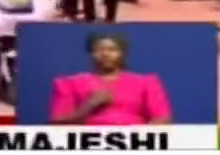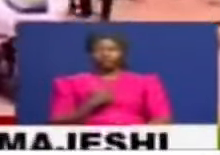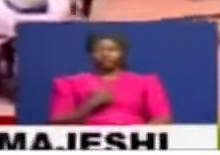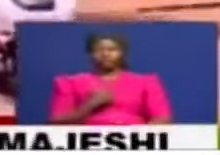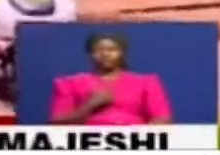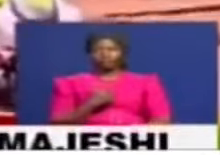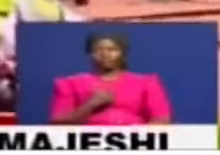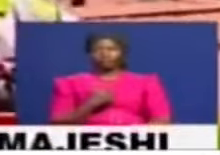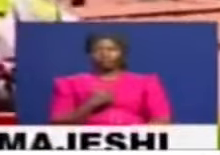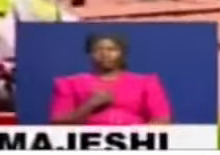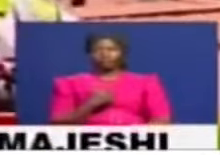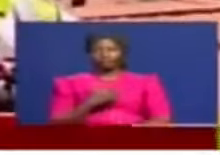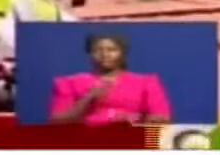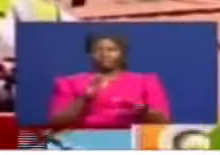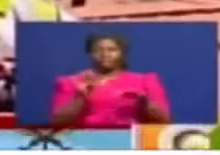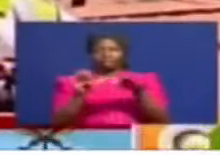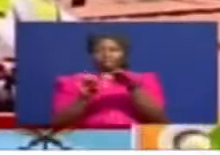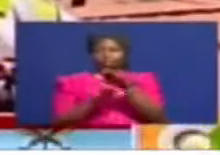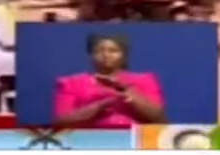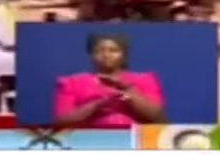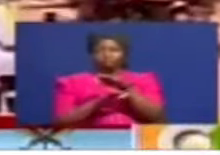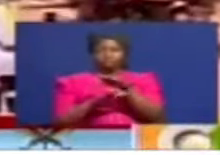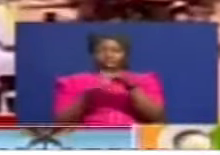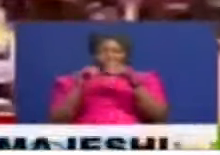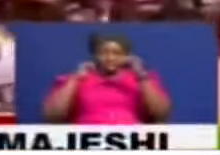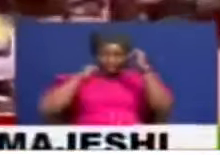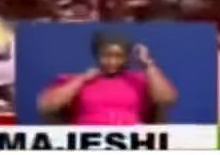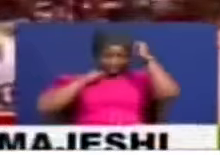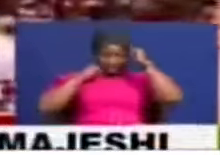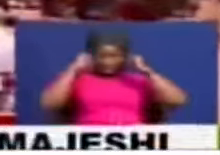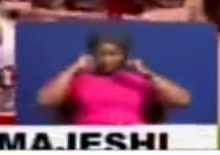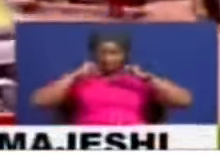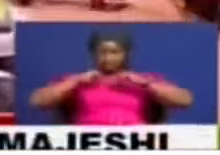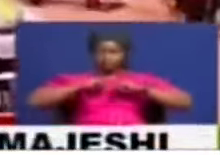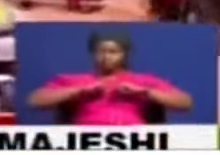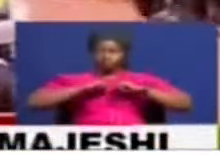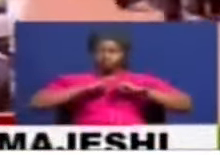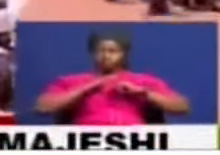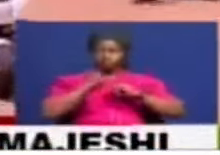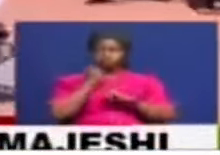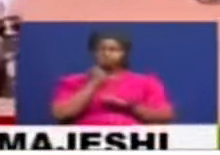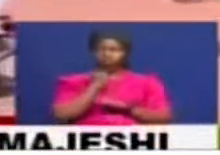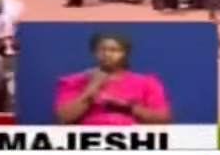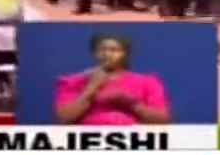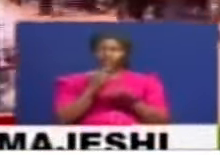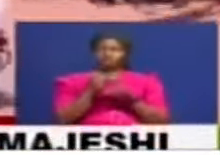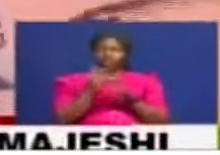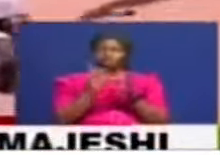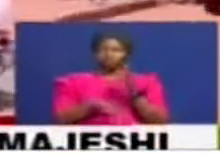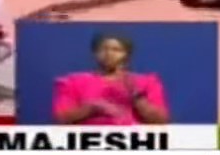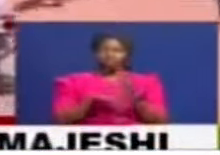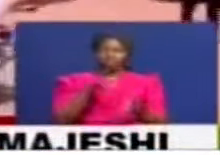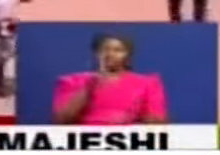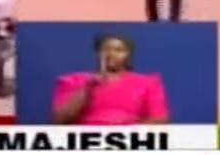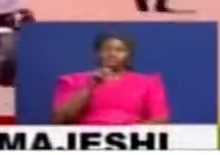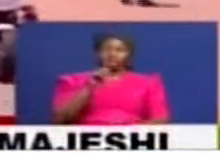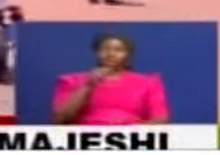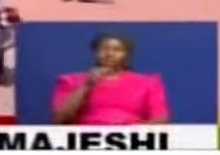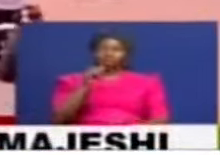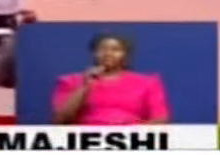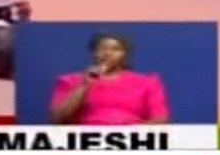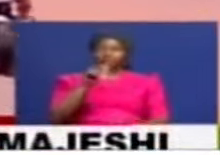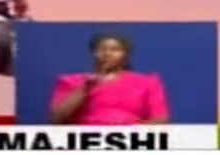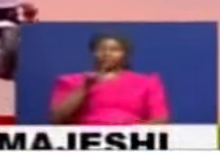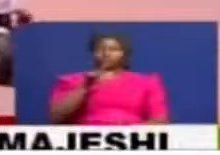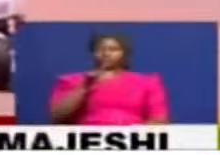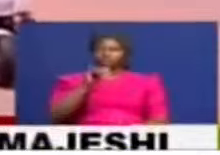And thank you very much, David Muthoka, as he brings us up to speed, even with that technical challenge. We shall just be getting back to him a little bit later. But now the